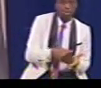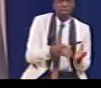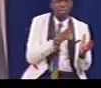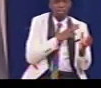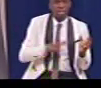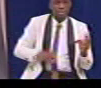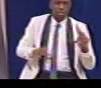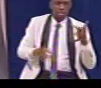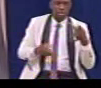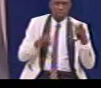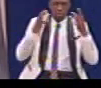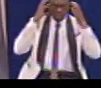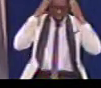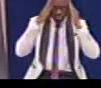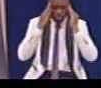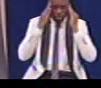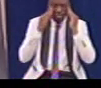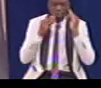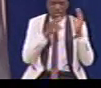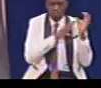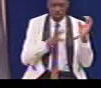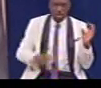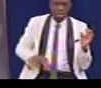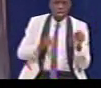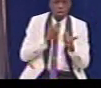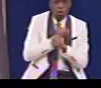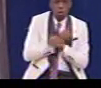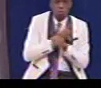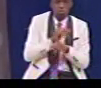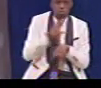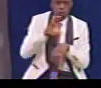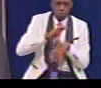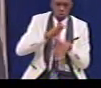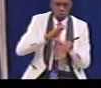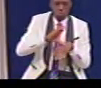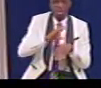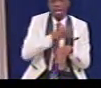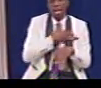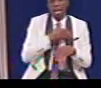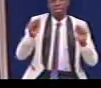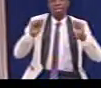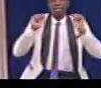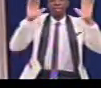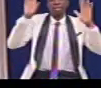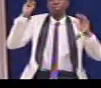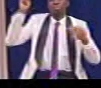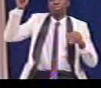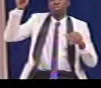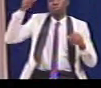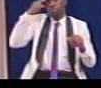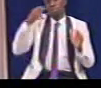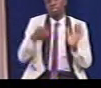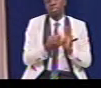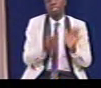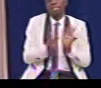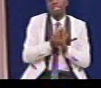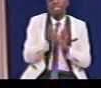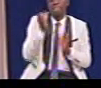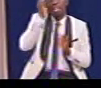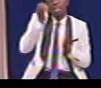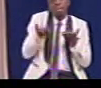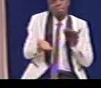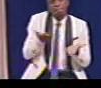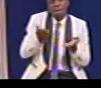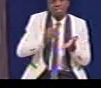Christ also loved the church, and he gave himself for it, that he might sanctify and cleanse it with the washing of